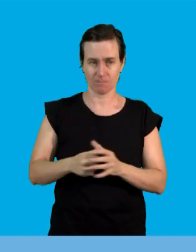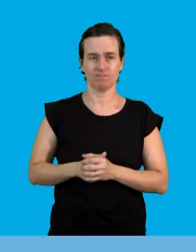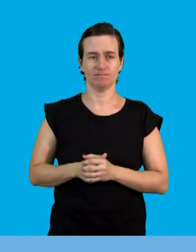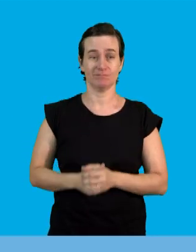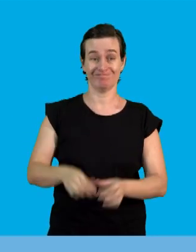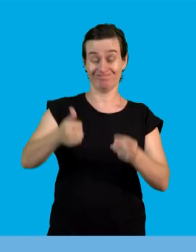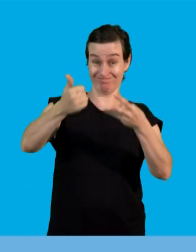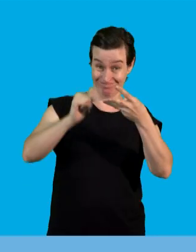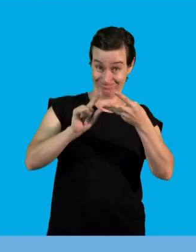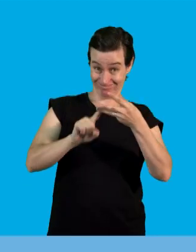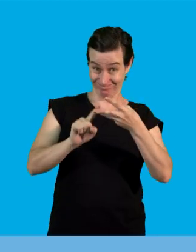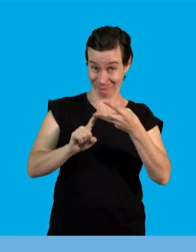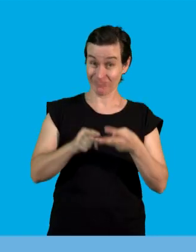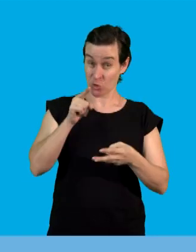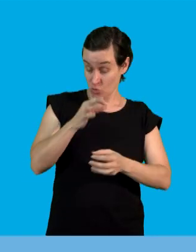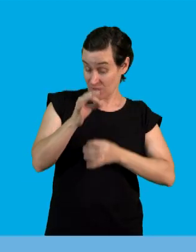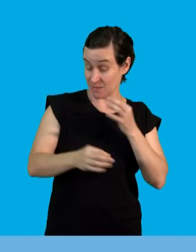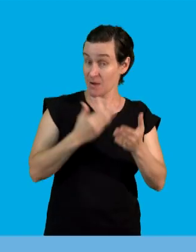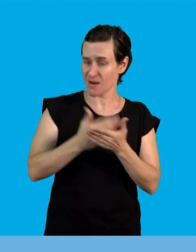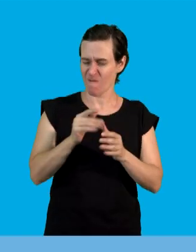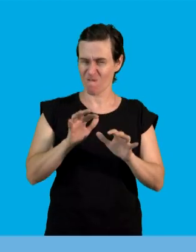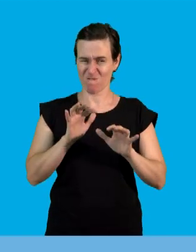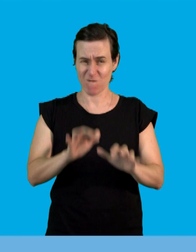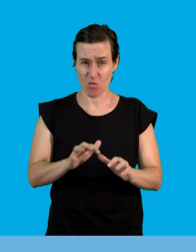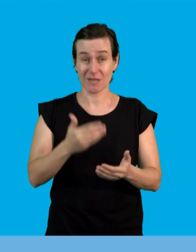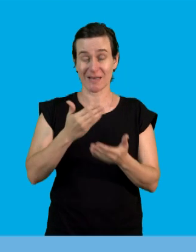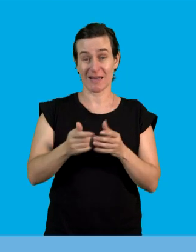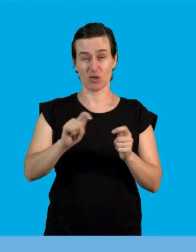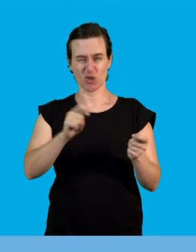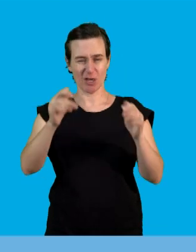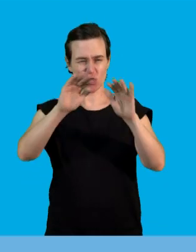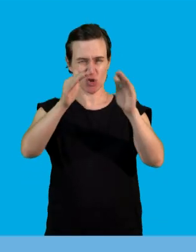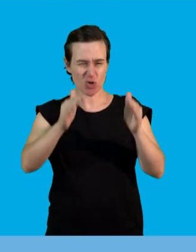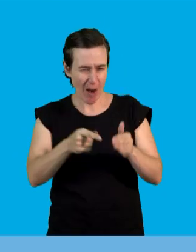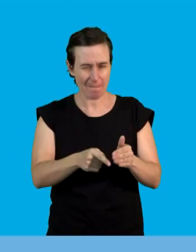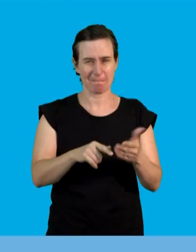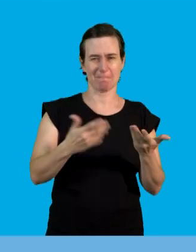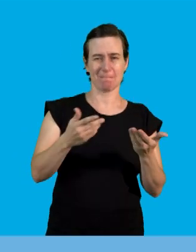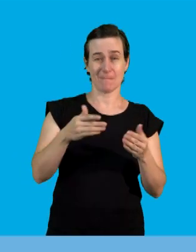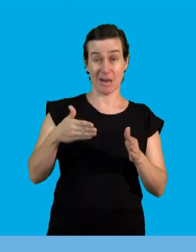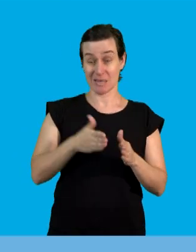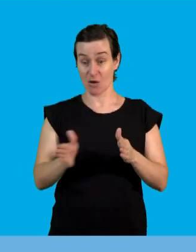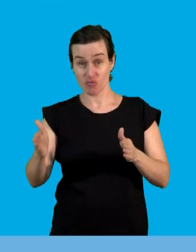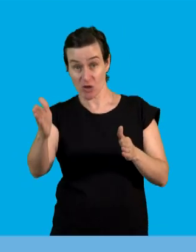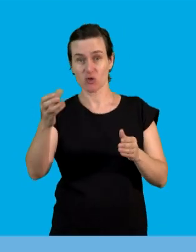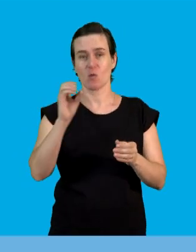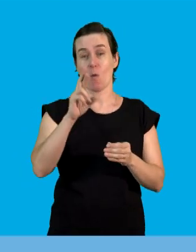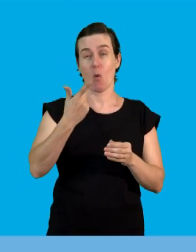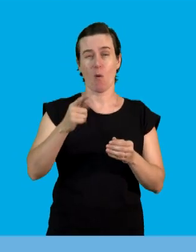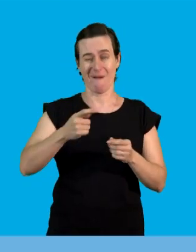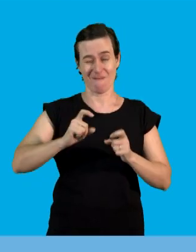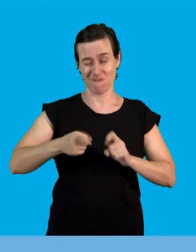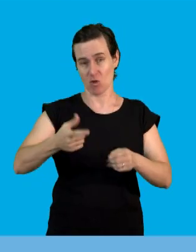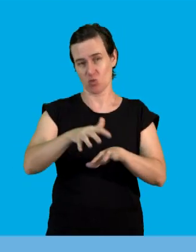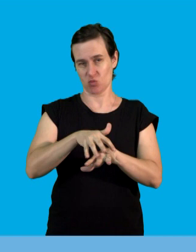force. And then you also need to be able to explain that a force can change the shape, so shape, direction, and speed